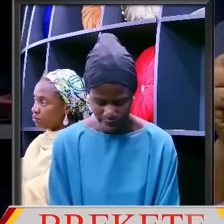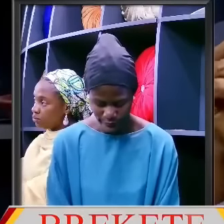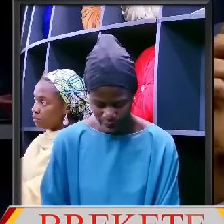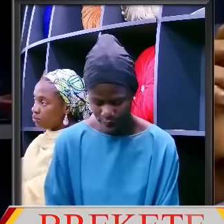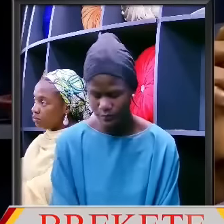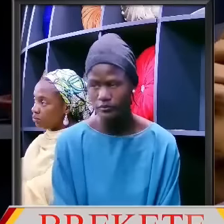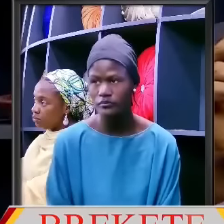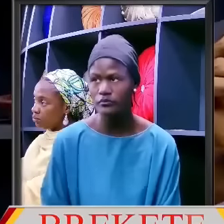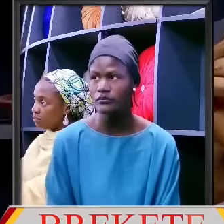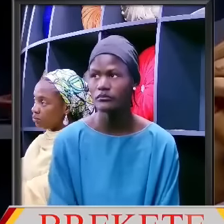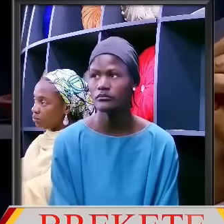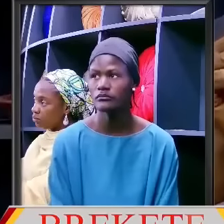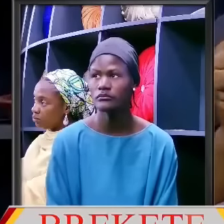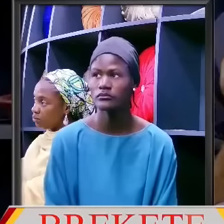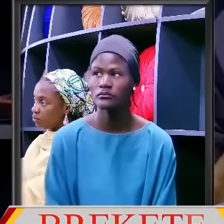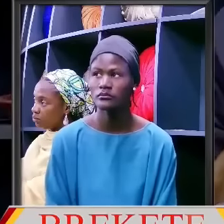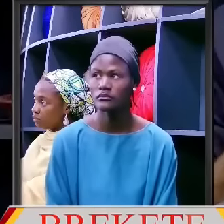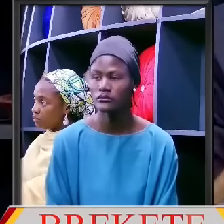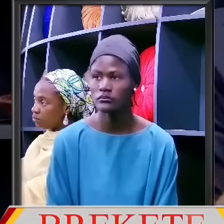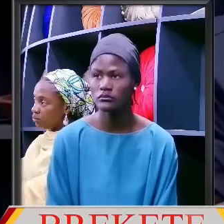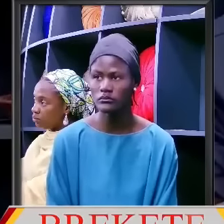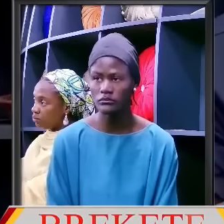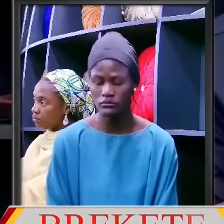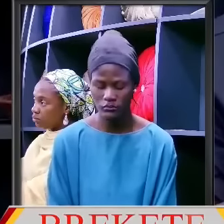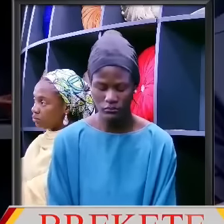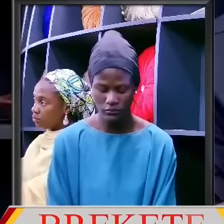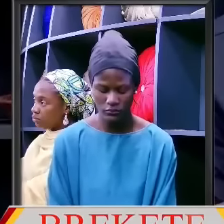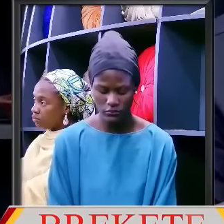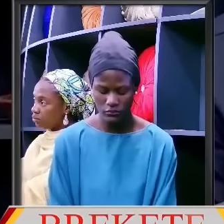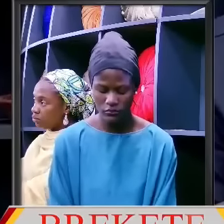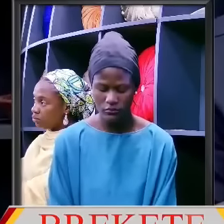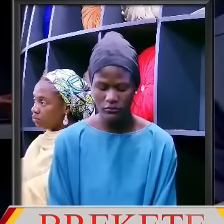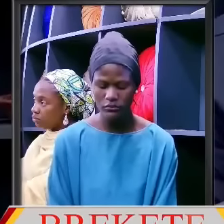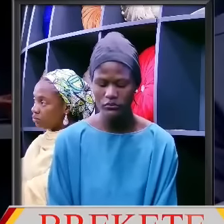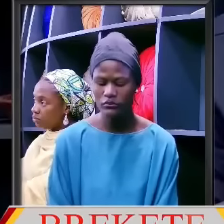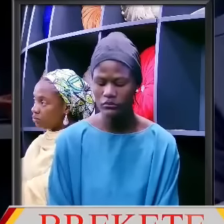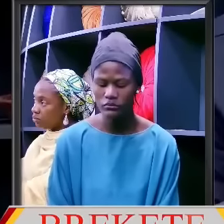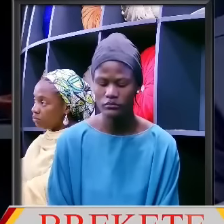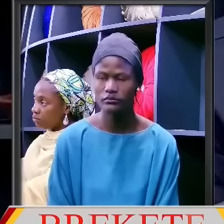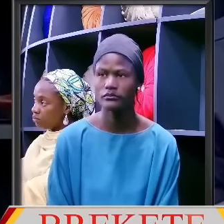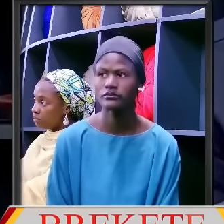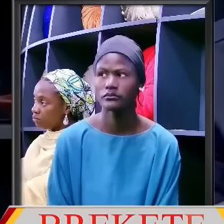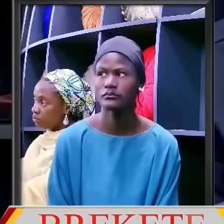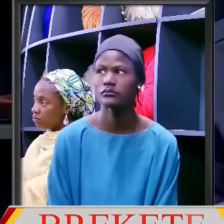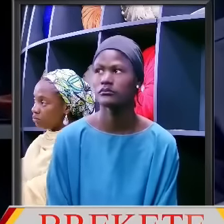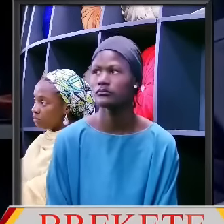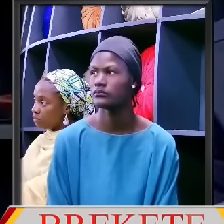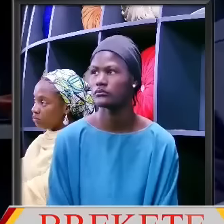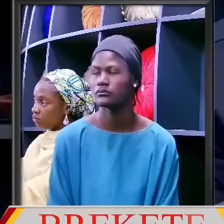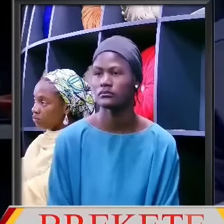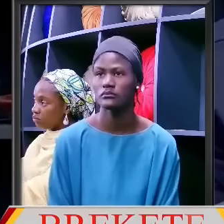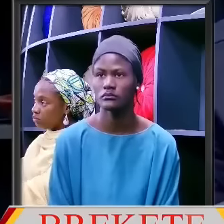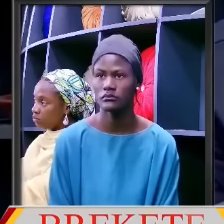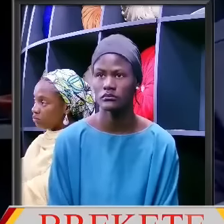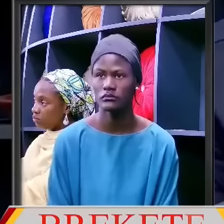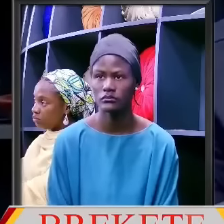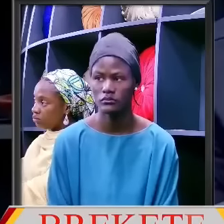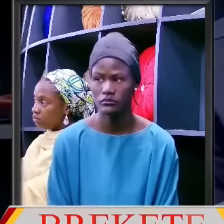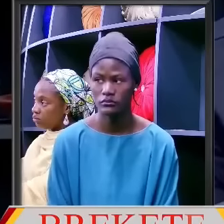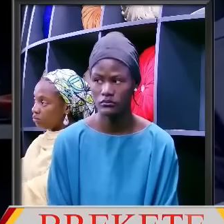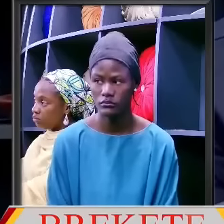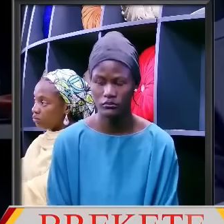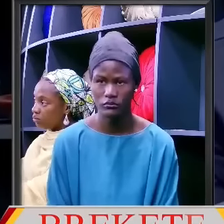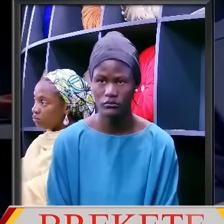they talk, no be as it happen. But at least thank God they don't talk. Opportunity don't they make the father come talk in own